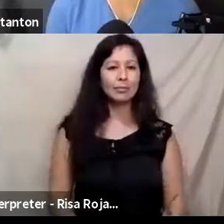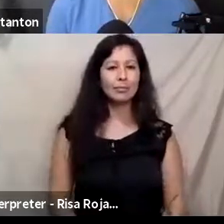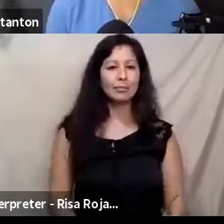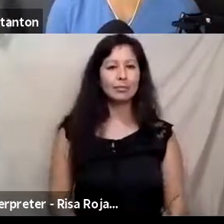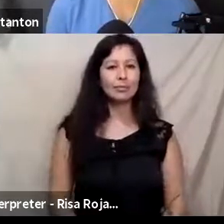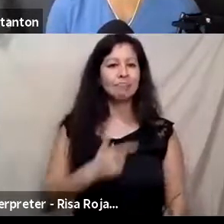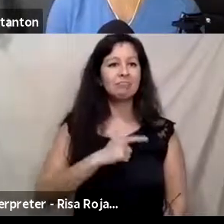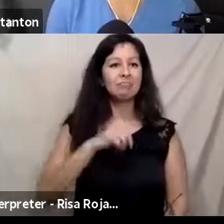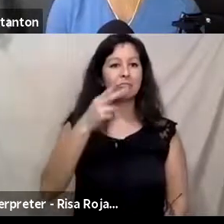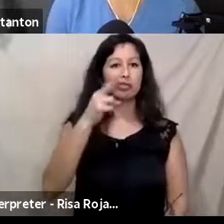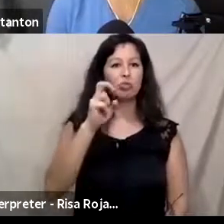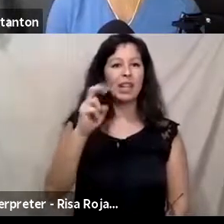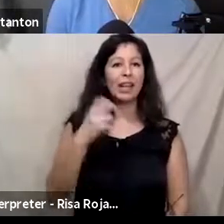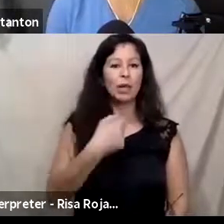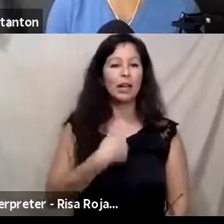I'll go.